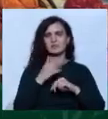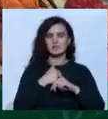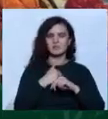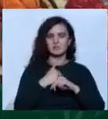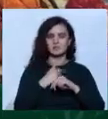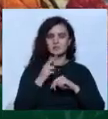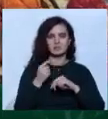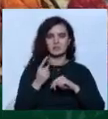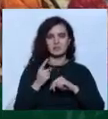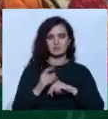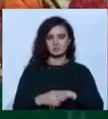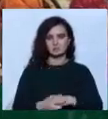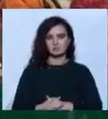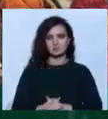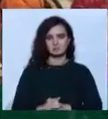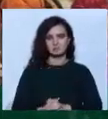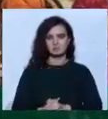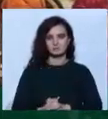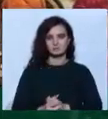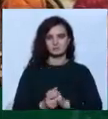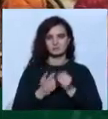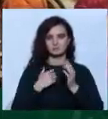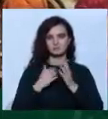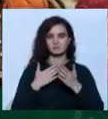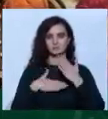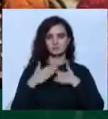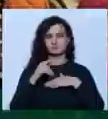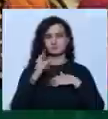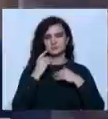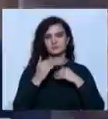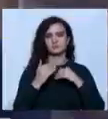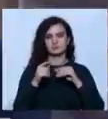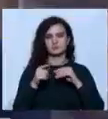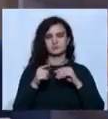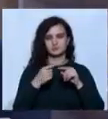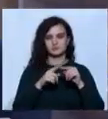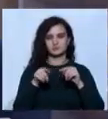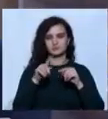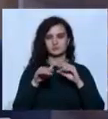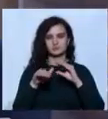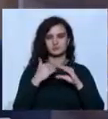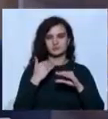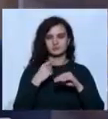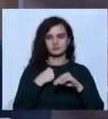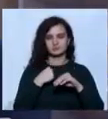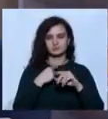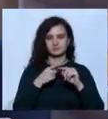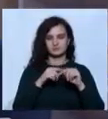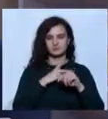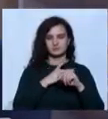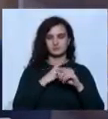be and why? We're so excited to hear your answers. Be sure to submit them